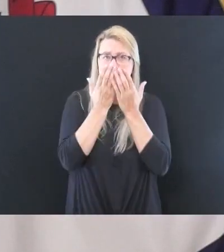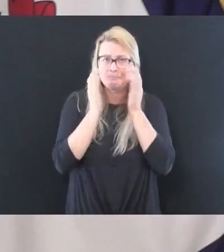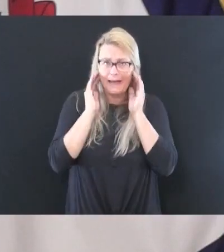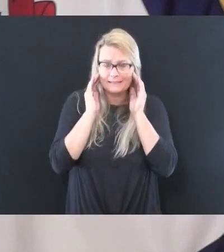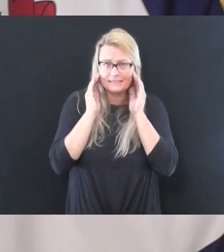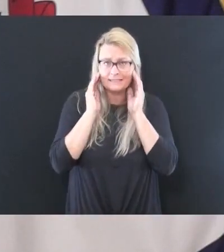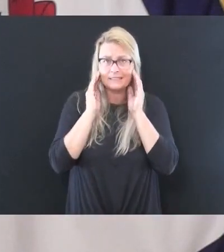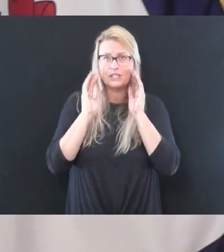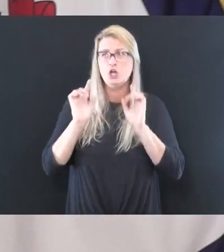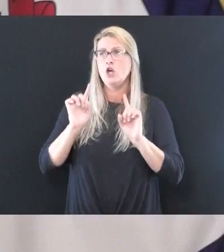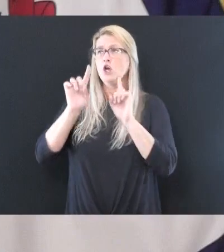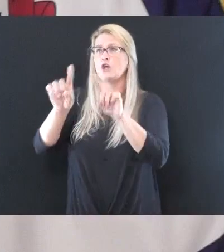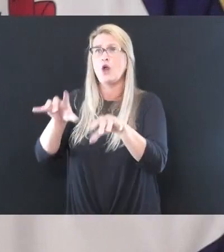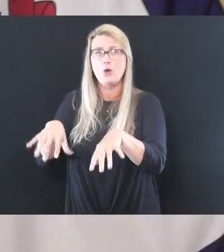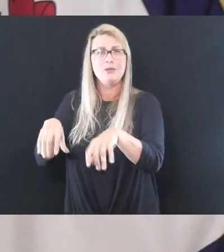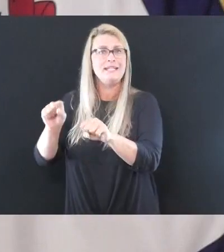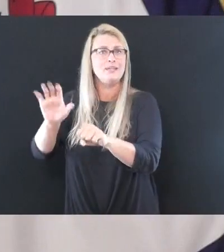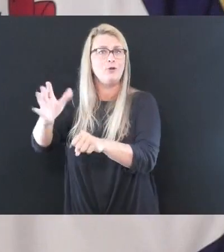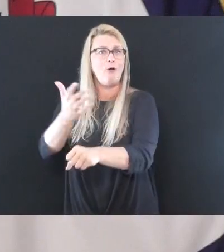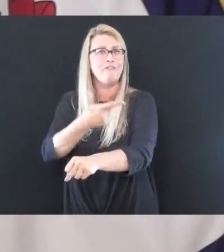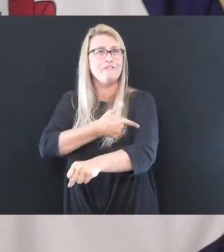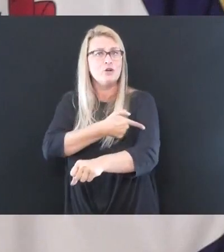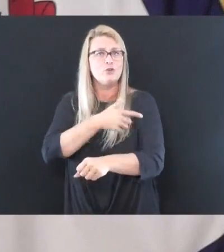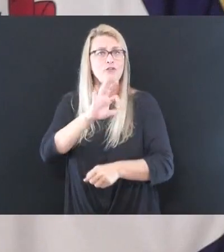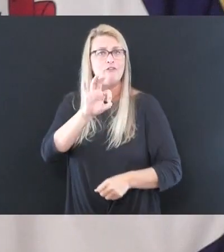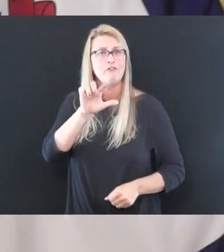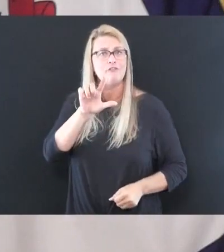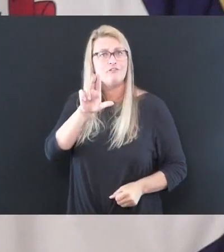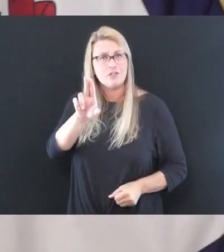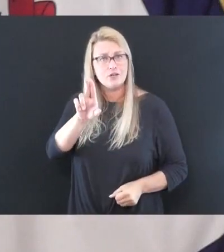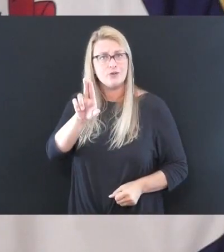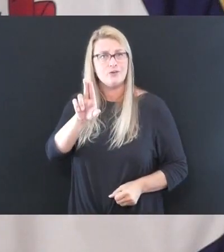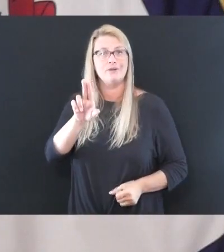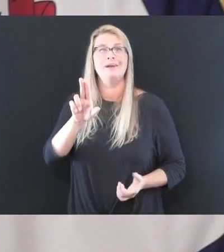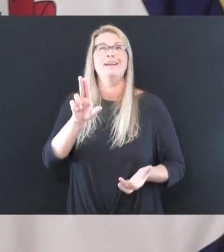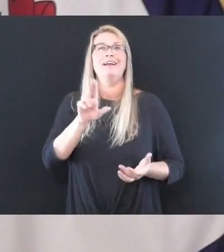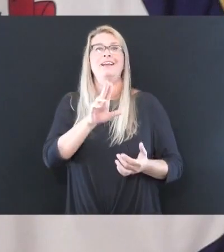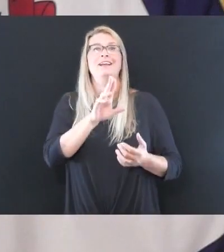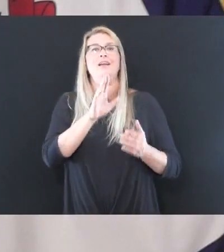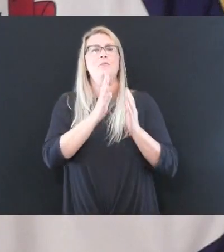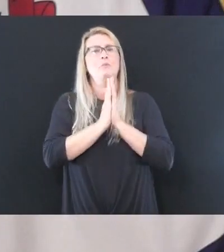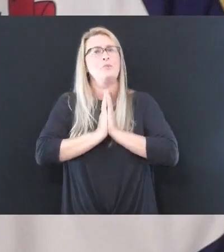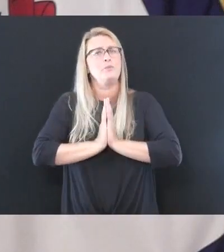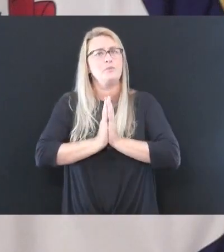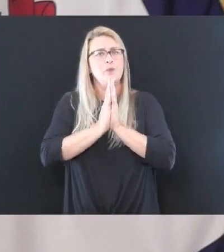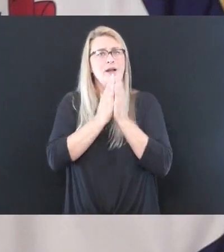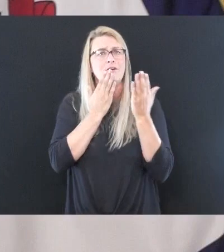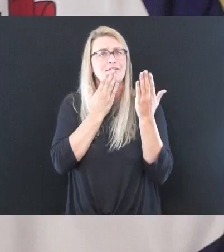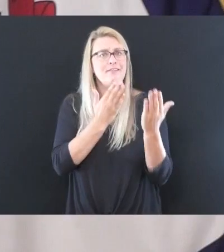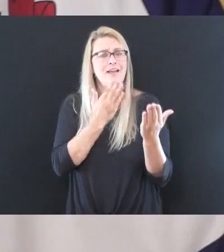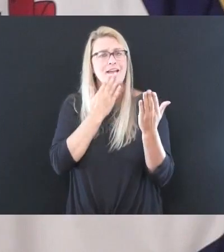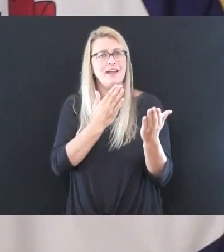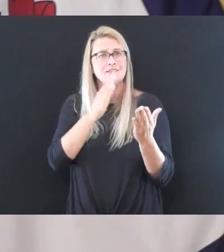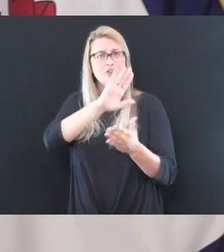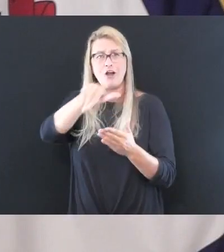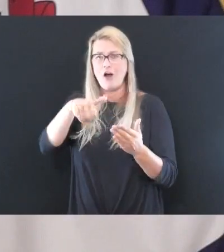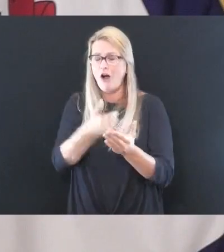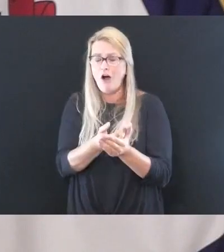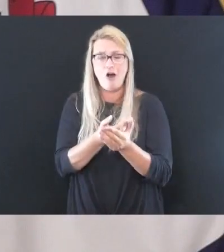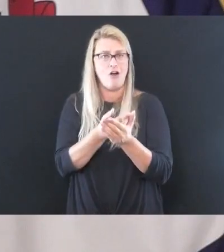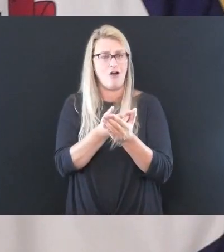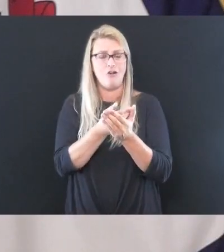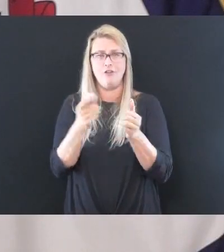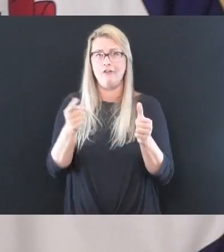get your flu shots. Those are very important as well. Please say a special thanks to all of our first